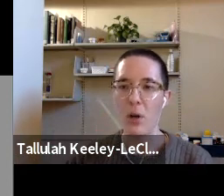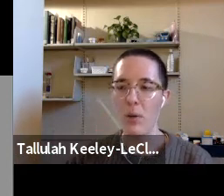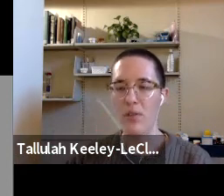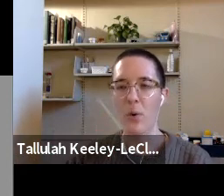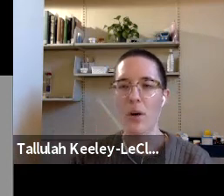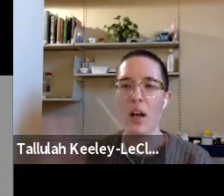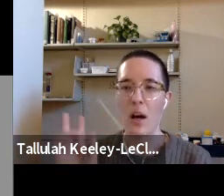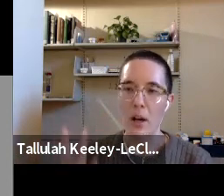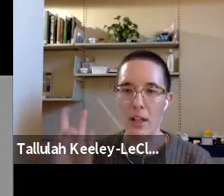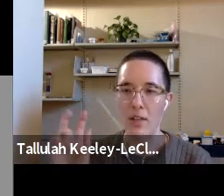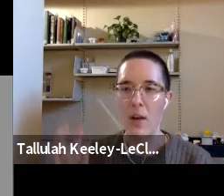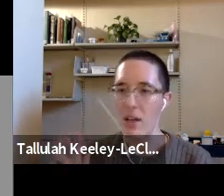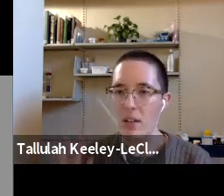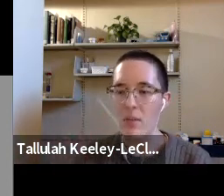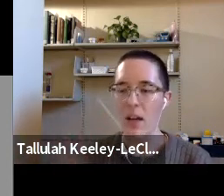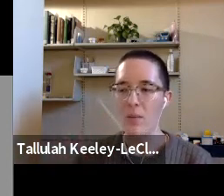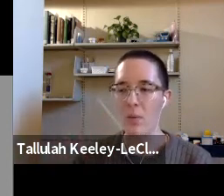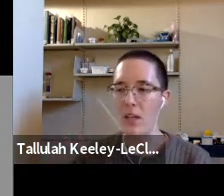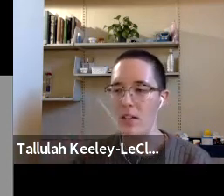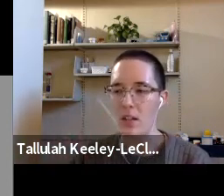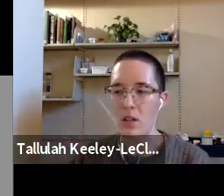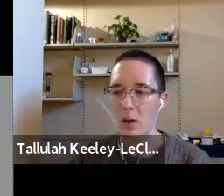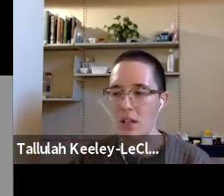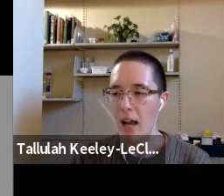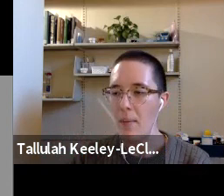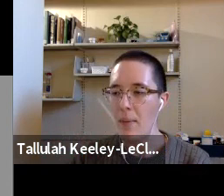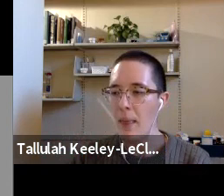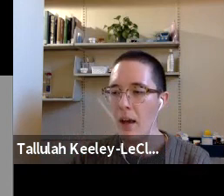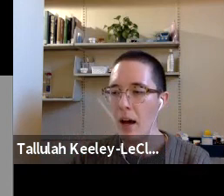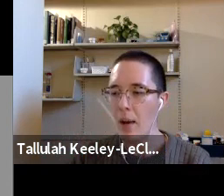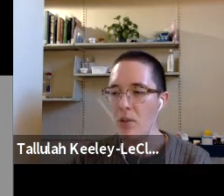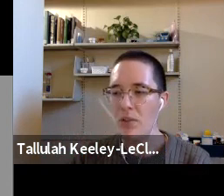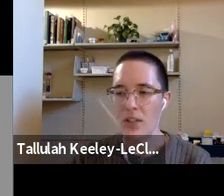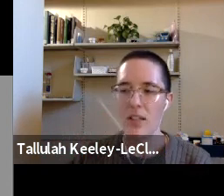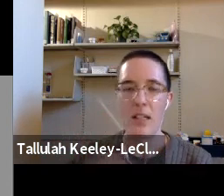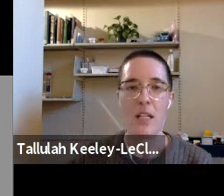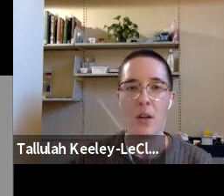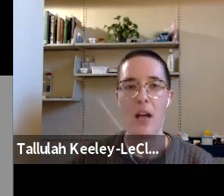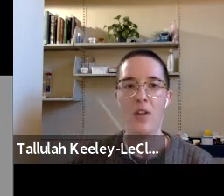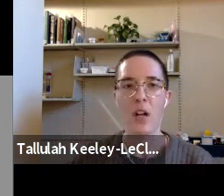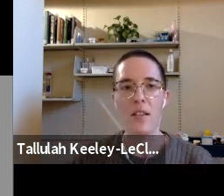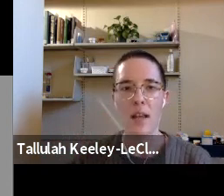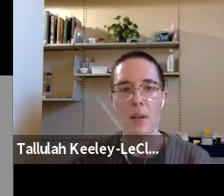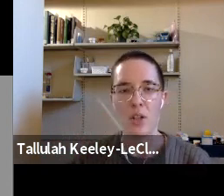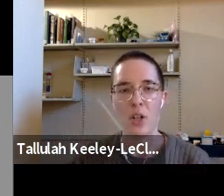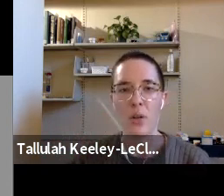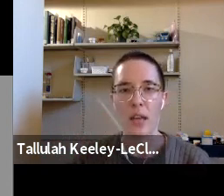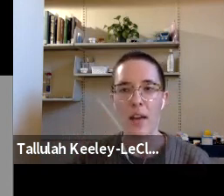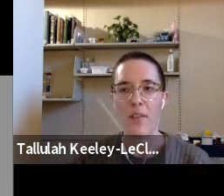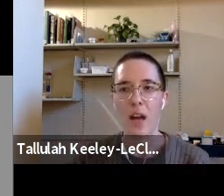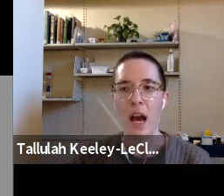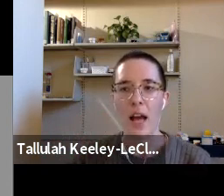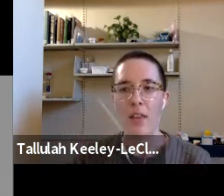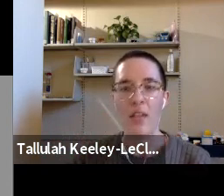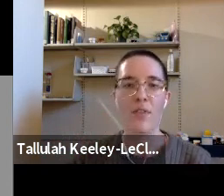foundational moment for American environmentalism as we continue to know it today. So the first is this 1909 address that Pinchot